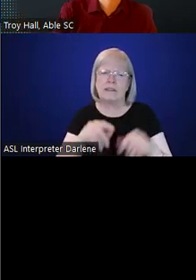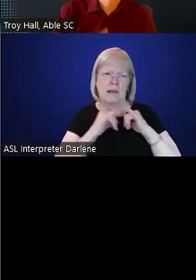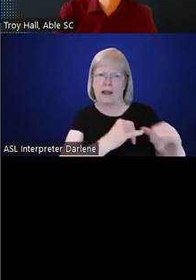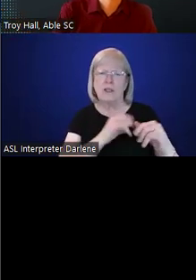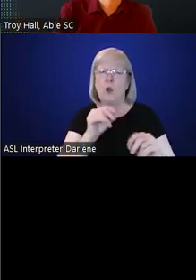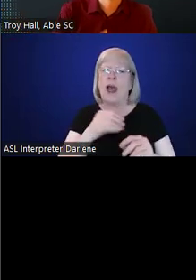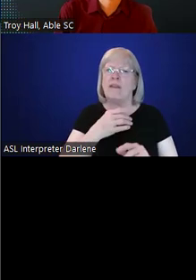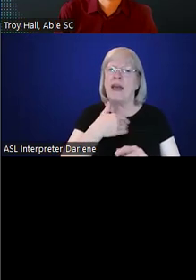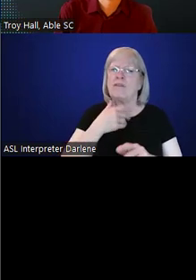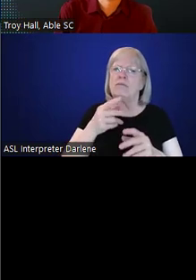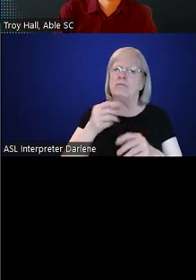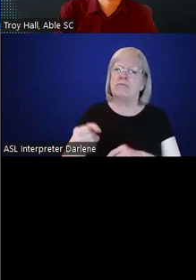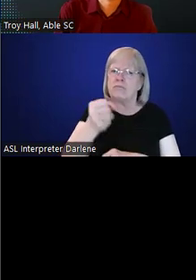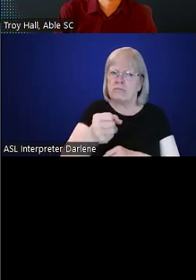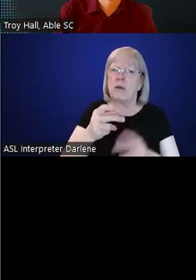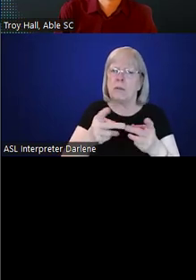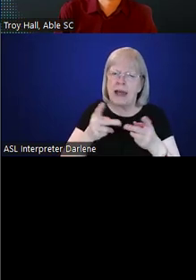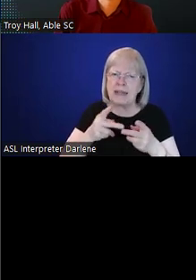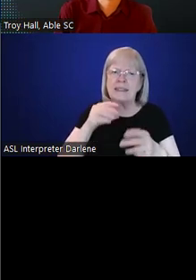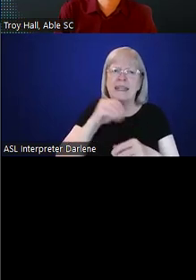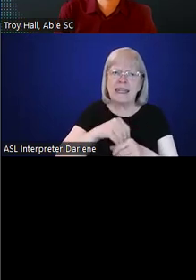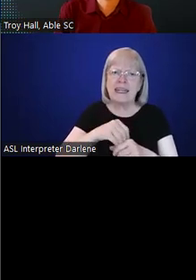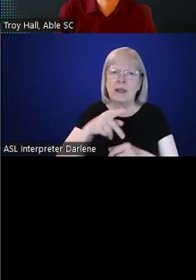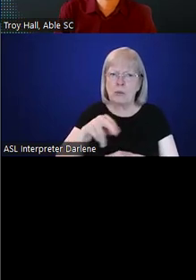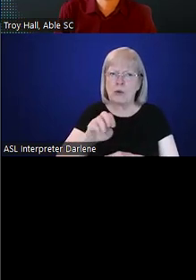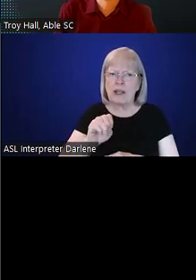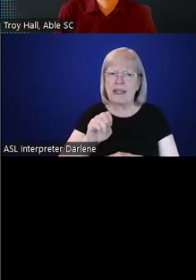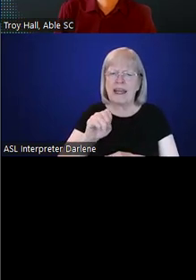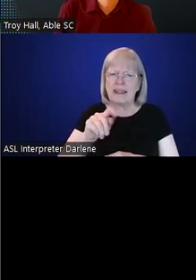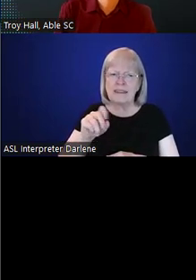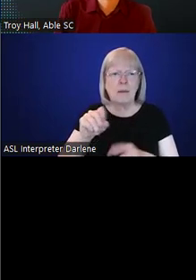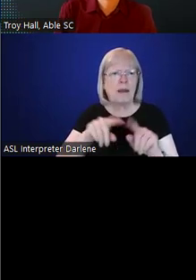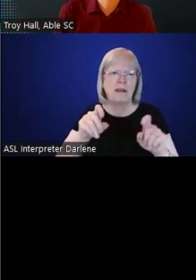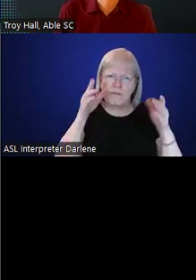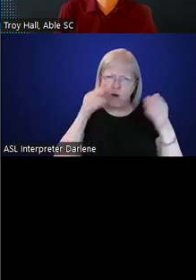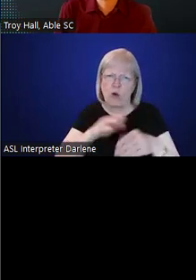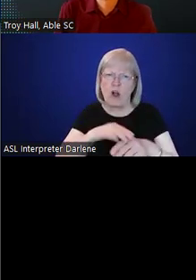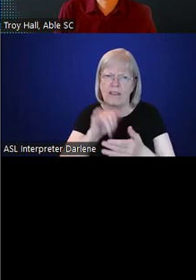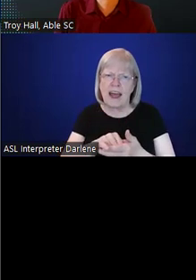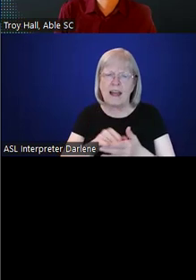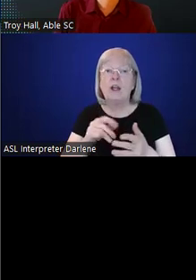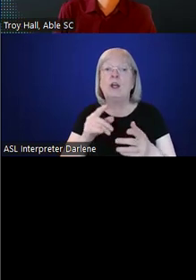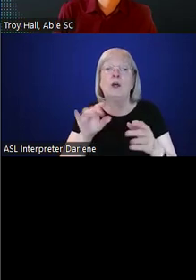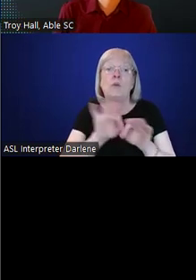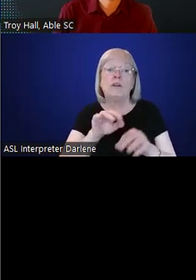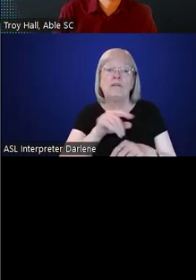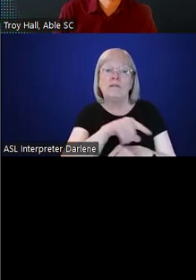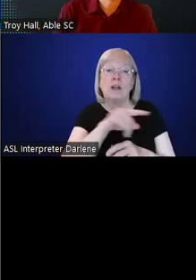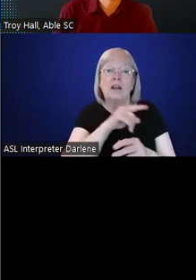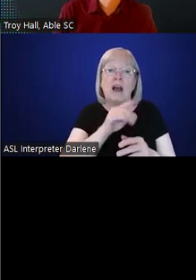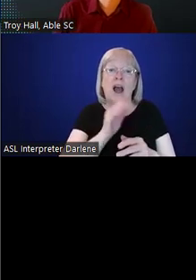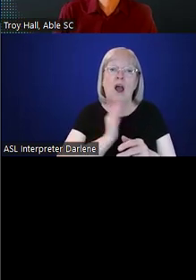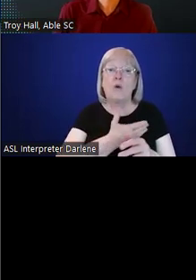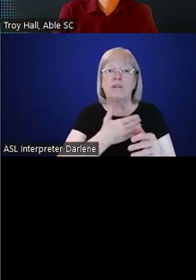the way Centers for Independent Living really need to focus on pre-ed. So really should be relying on teachers, on